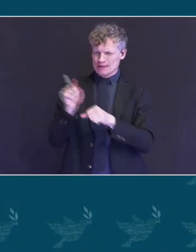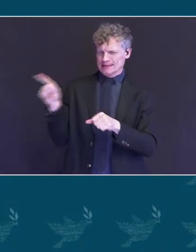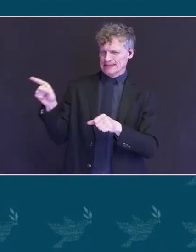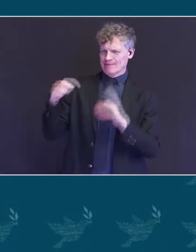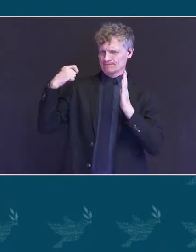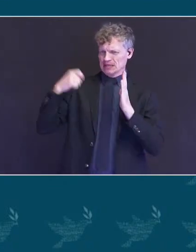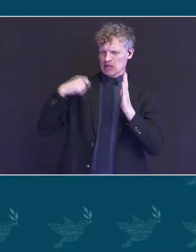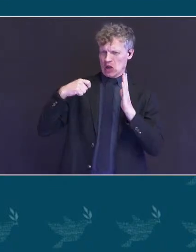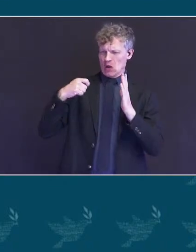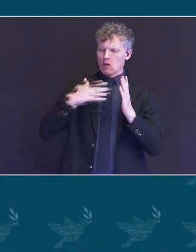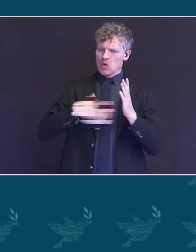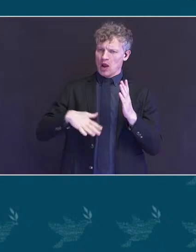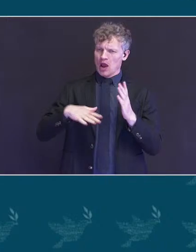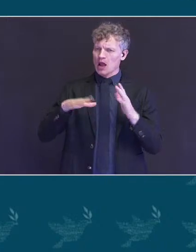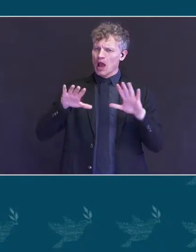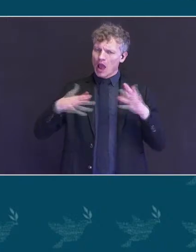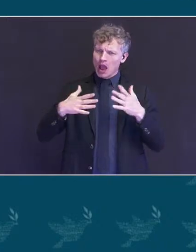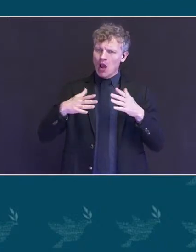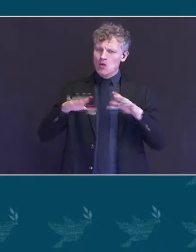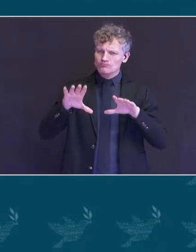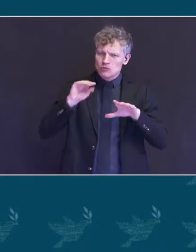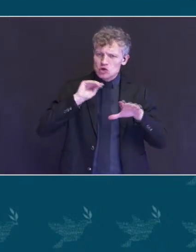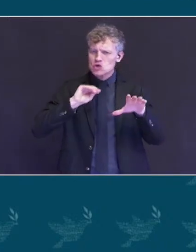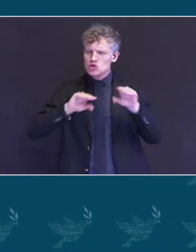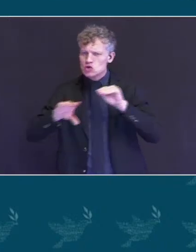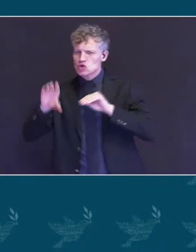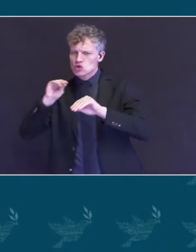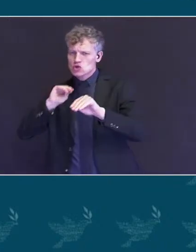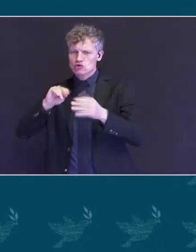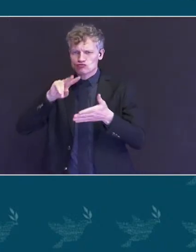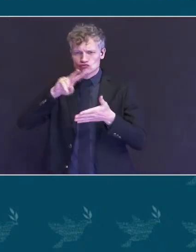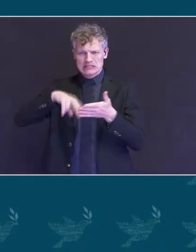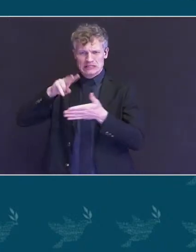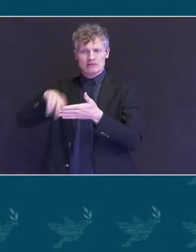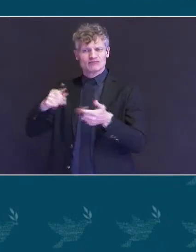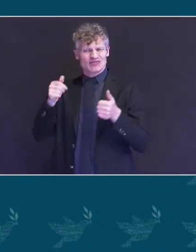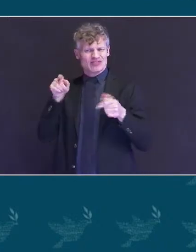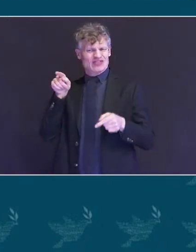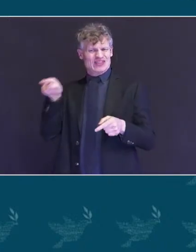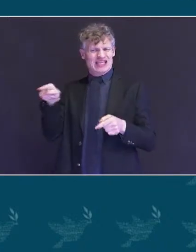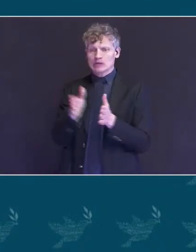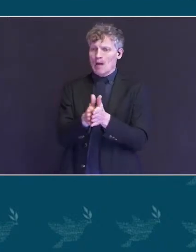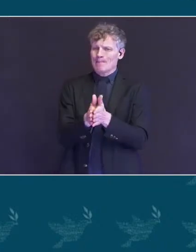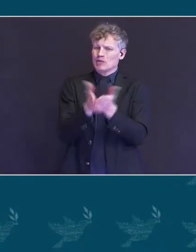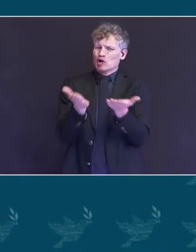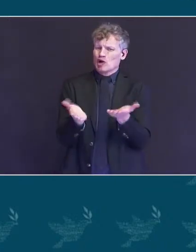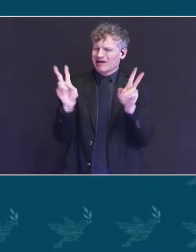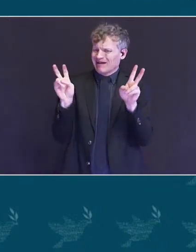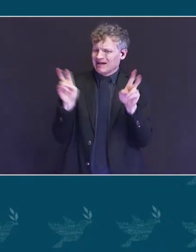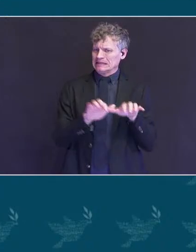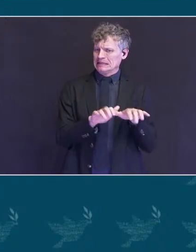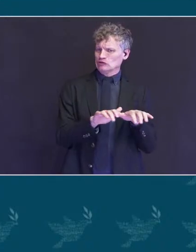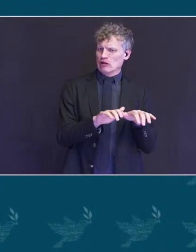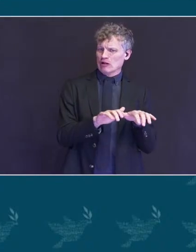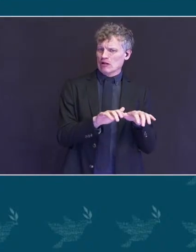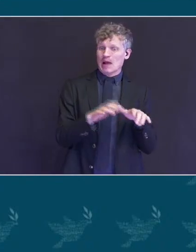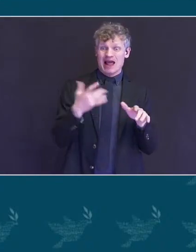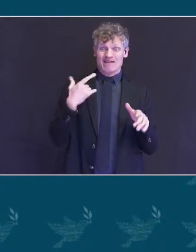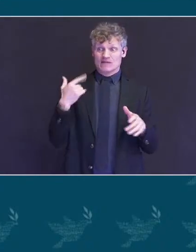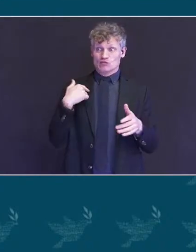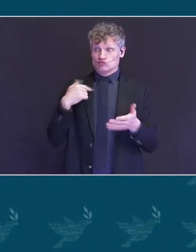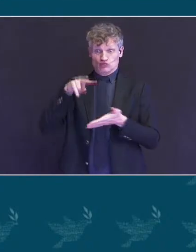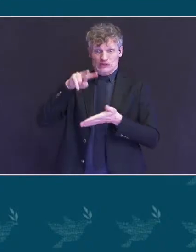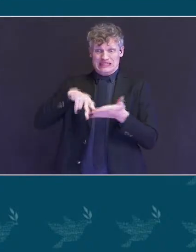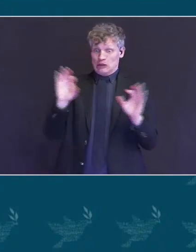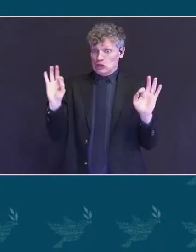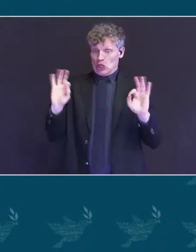it the interactive book. It's great to have a library full of books, as we do with the GDL, but if you can't read, you need to start somewhere and you need